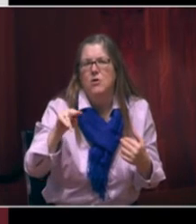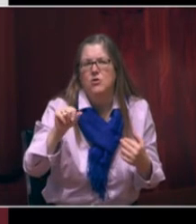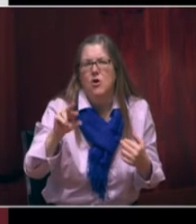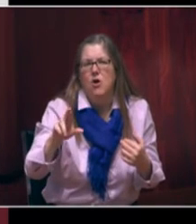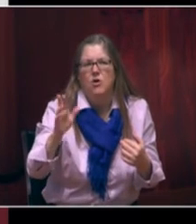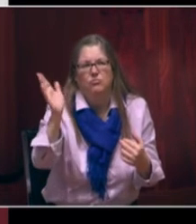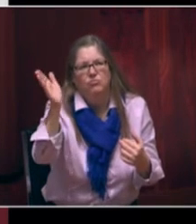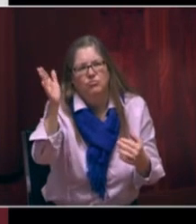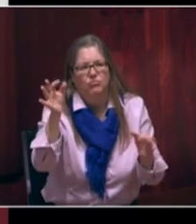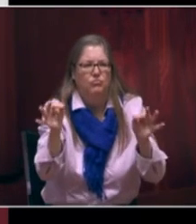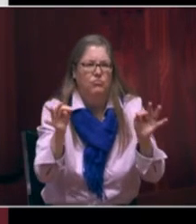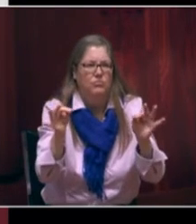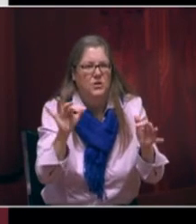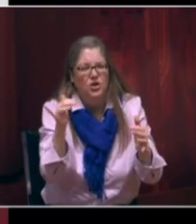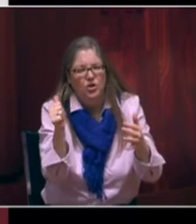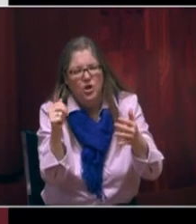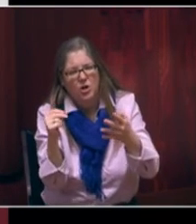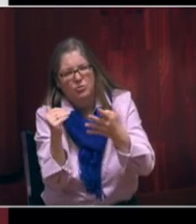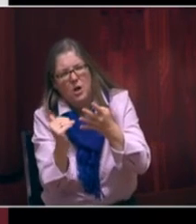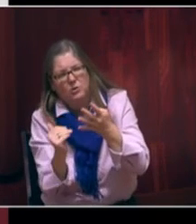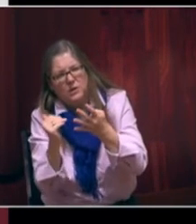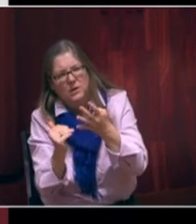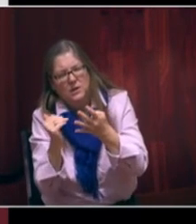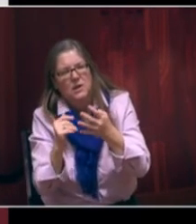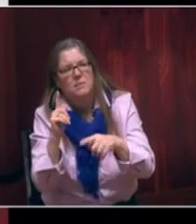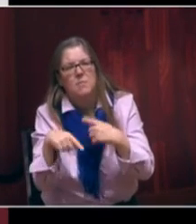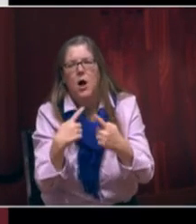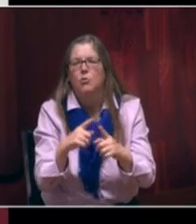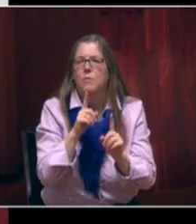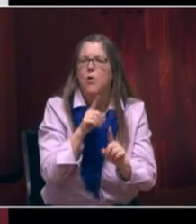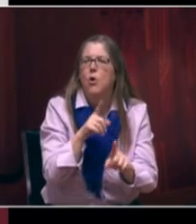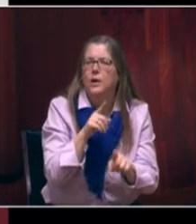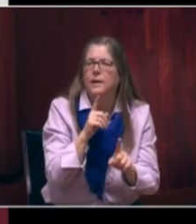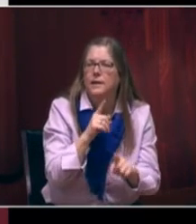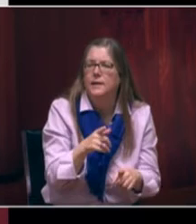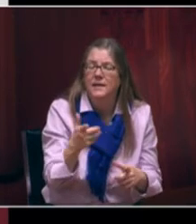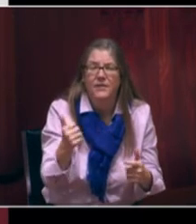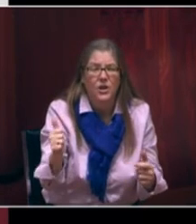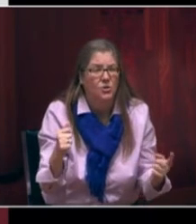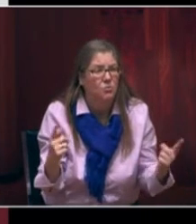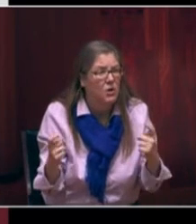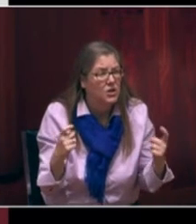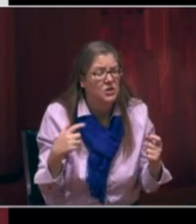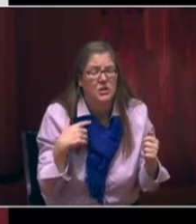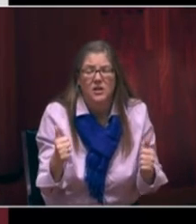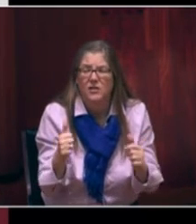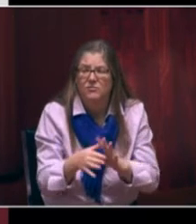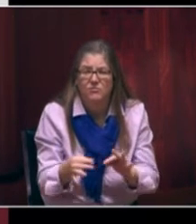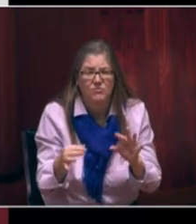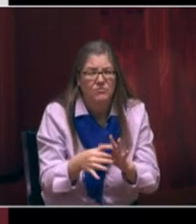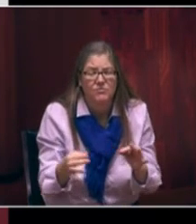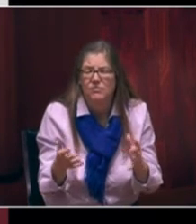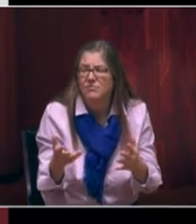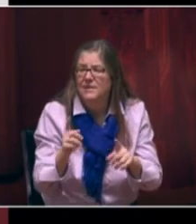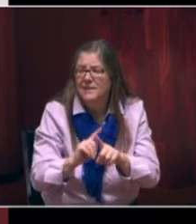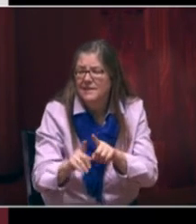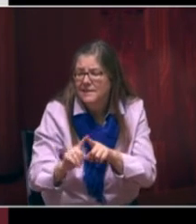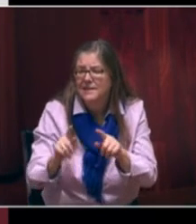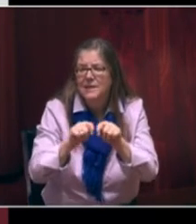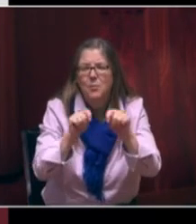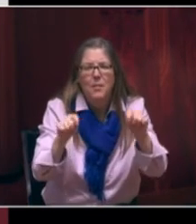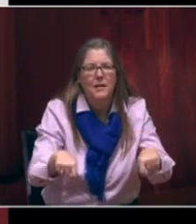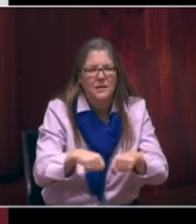in late January after we've kicked off the reporting window. If anyone has any questions, we can walk through it about any of the different templates